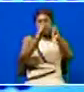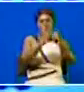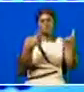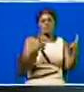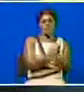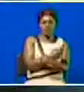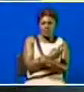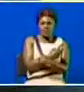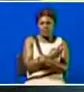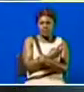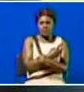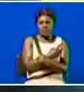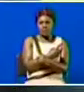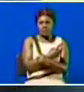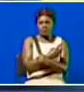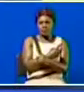nchini.